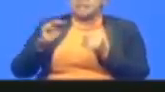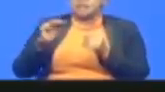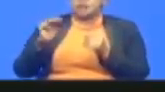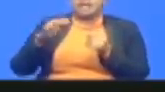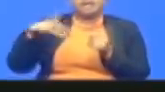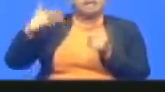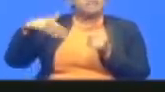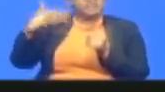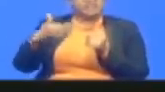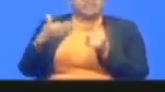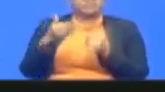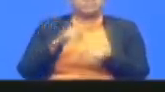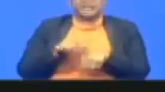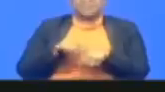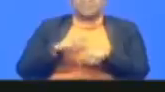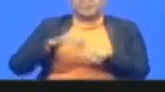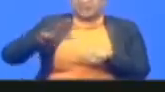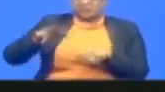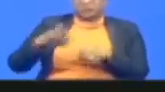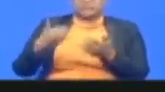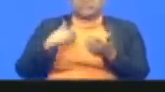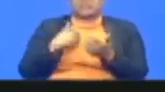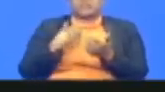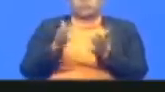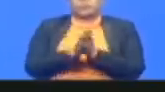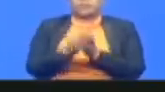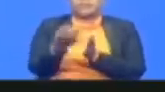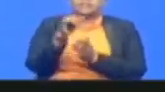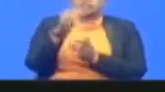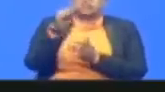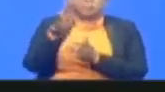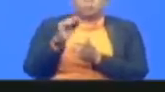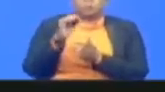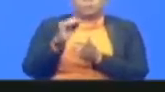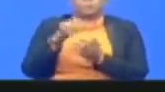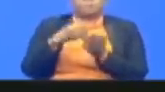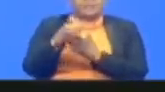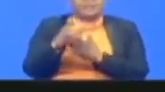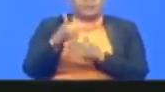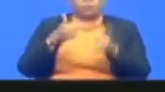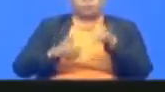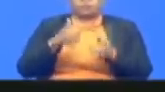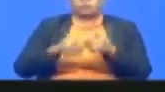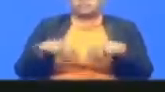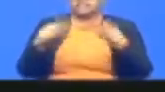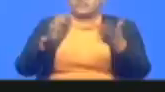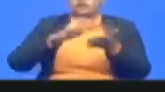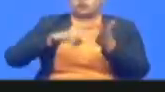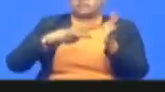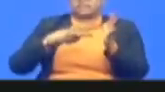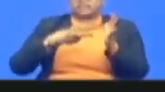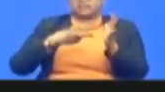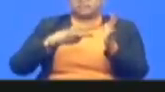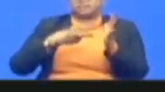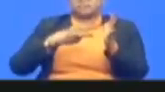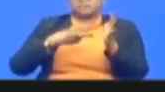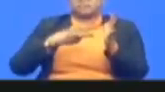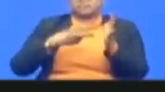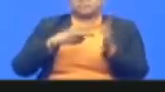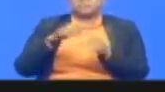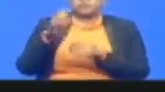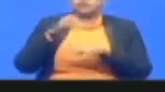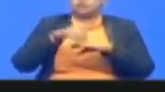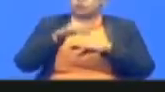daily after the county parted ways with Jambo Pay, which was contracted to collect revenue on its behalf. Well, Sonko says the